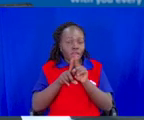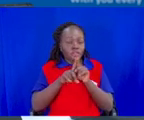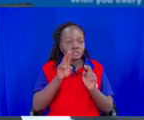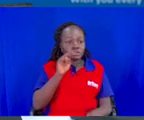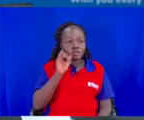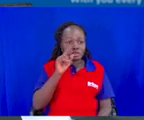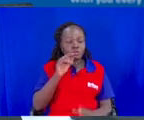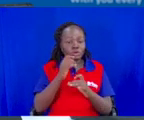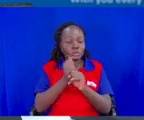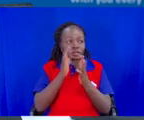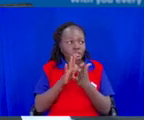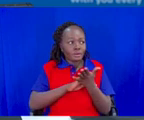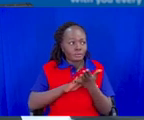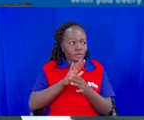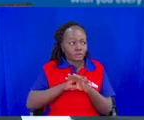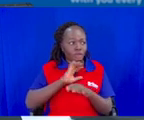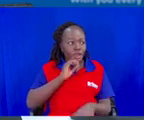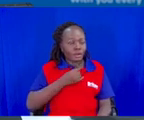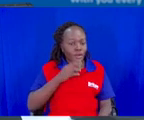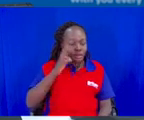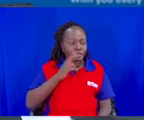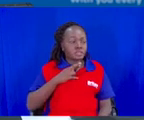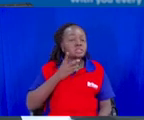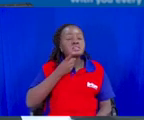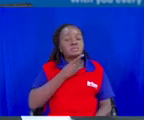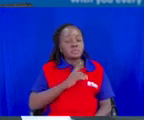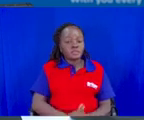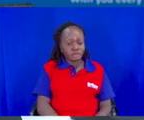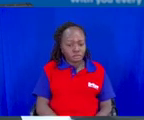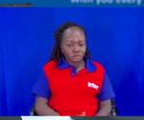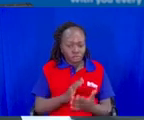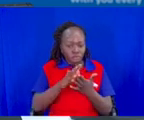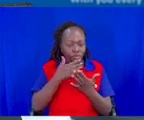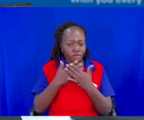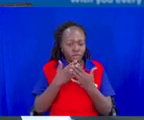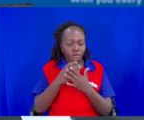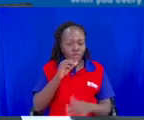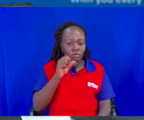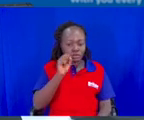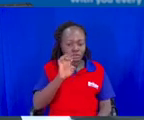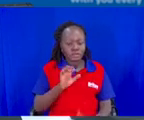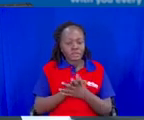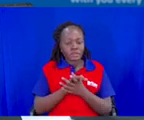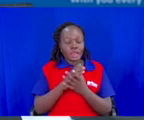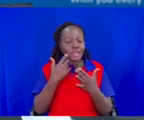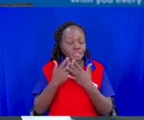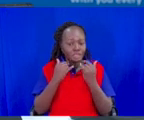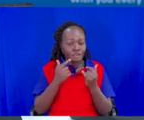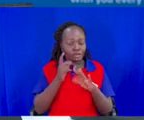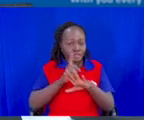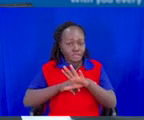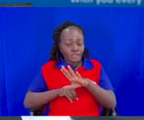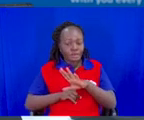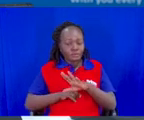holders based on our risk appetite. Thank you so much, Mr. Mose. At this point in time, unit